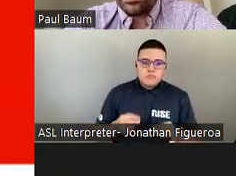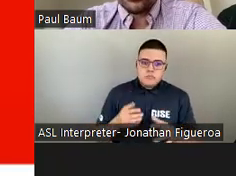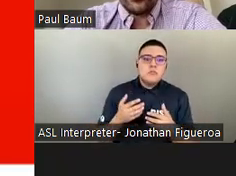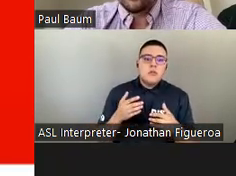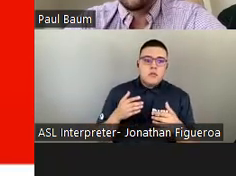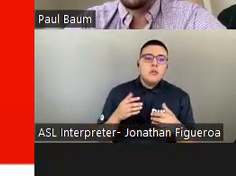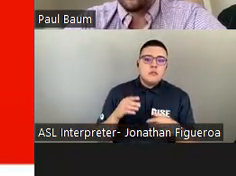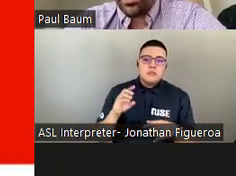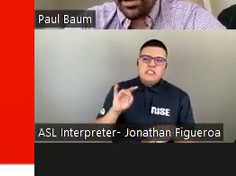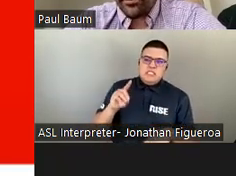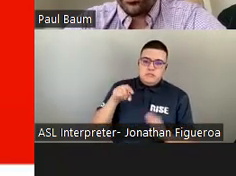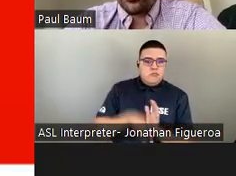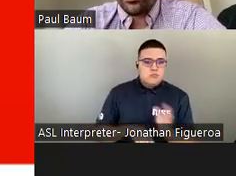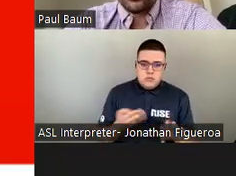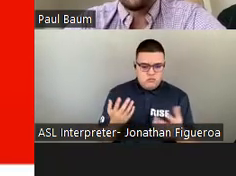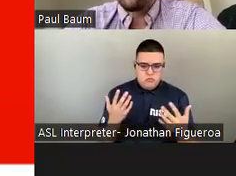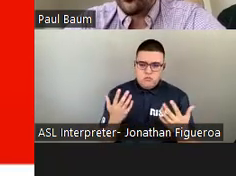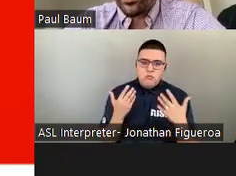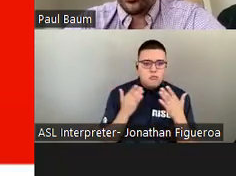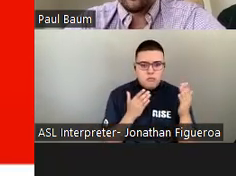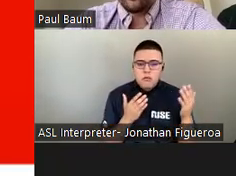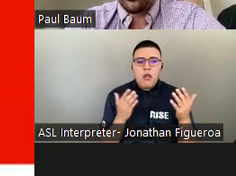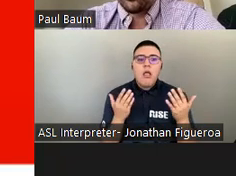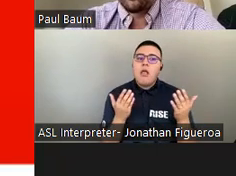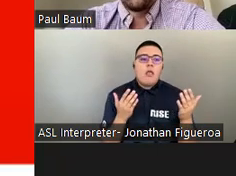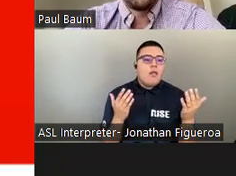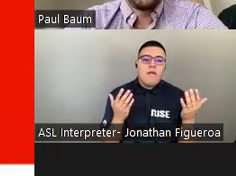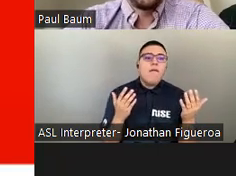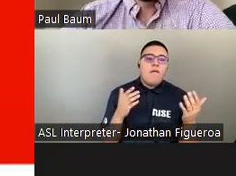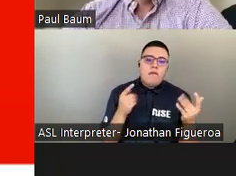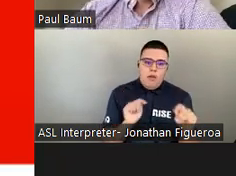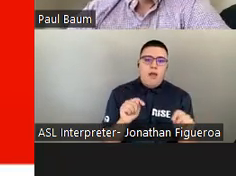pretty consistent. That's a very high number. That is a very high number.